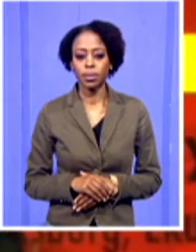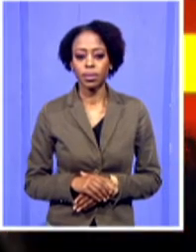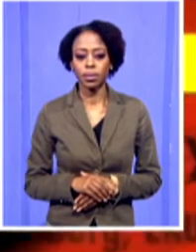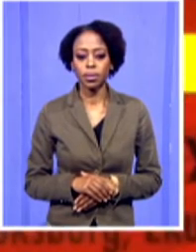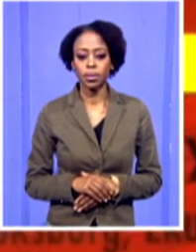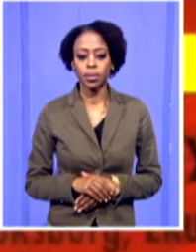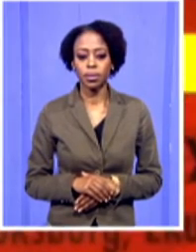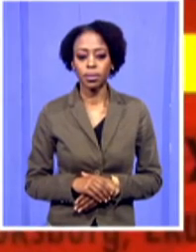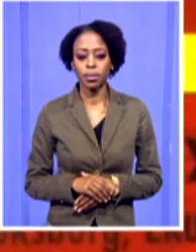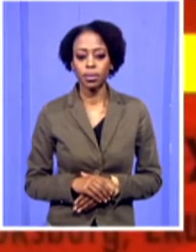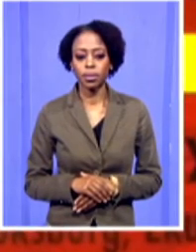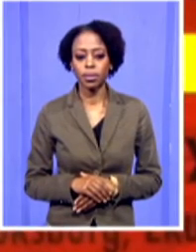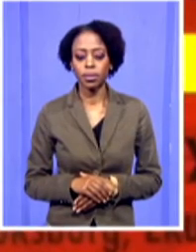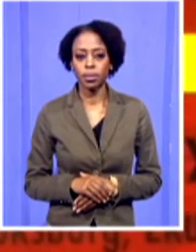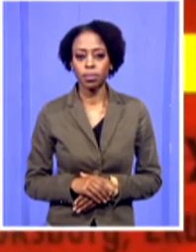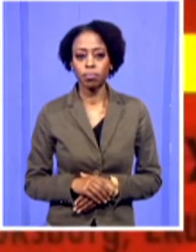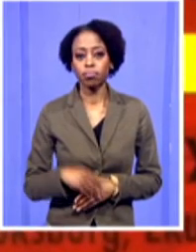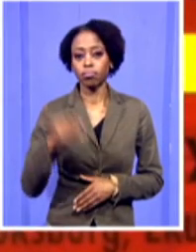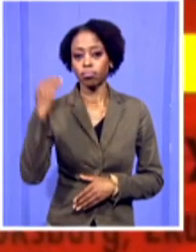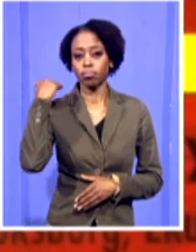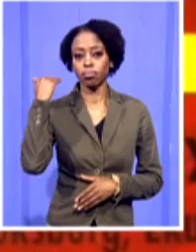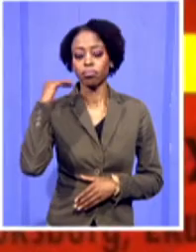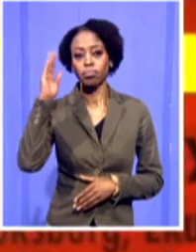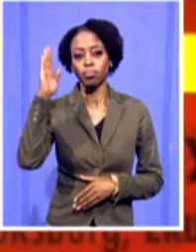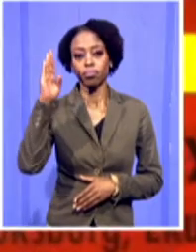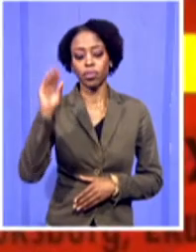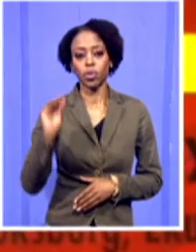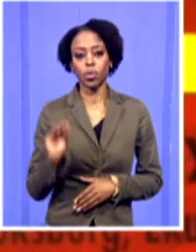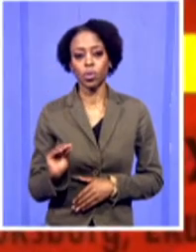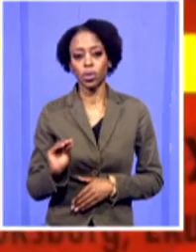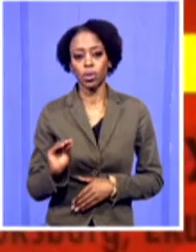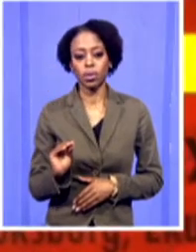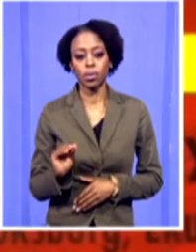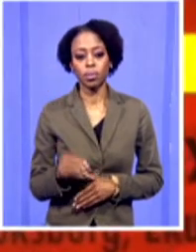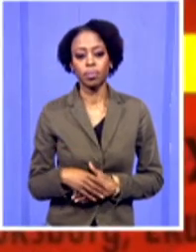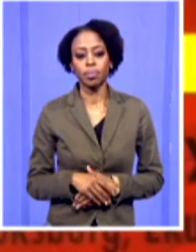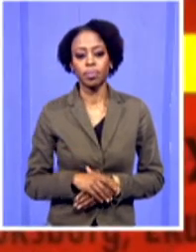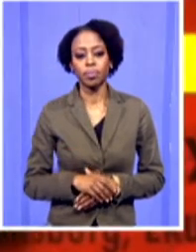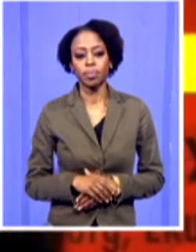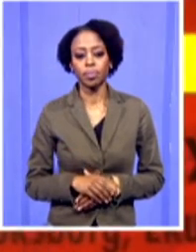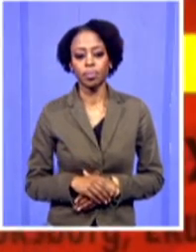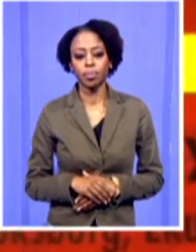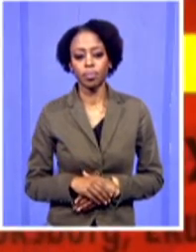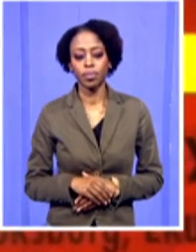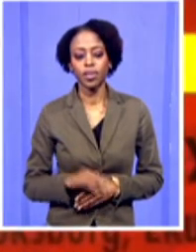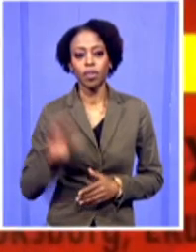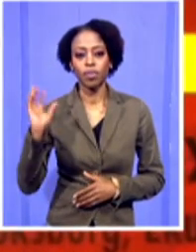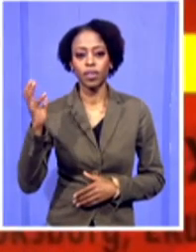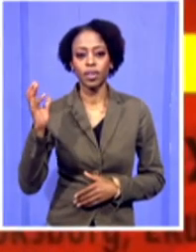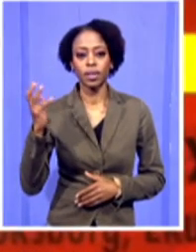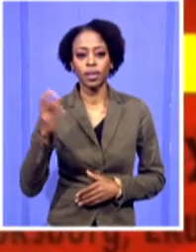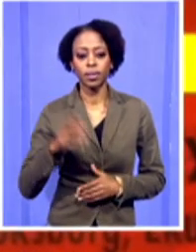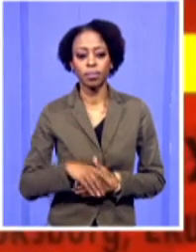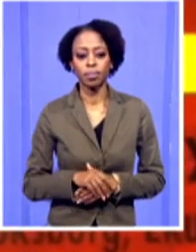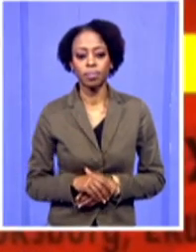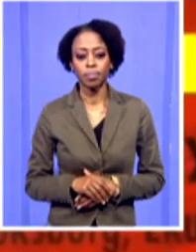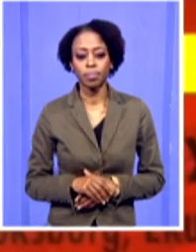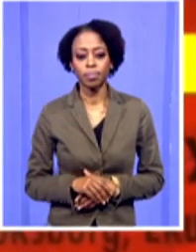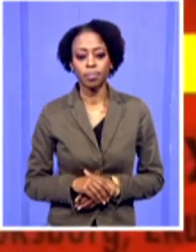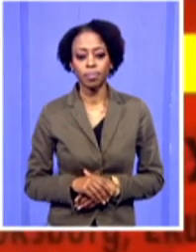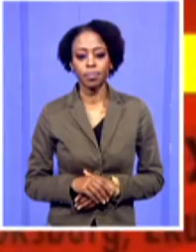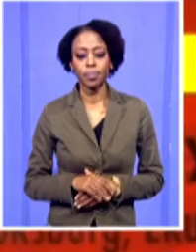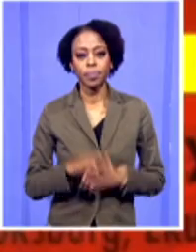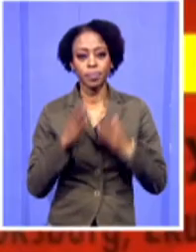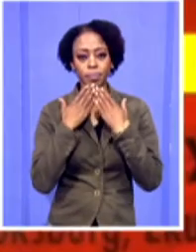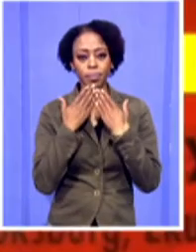Okay. There's a comrade behind you. I think it's Free State. Thank you very much,